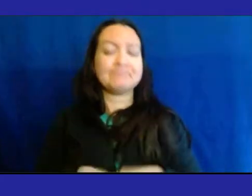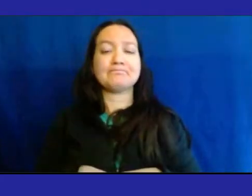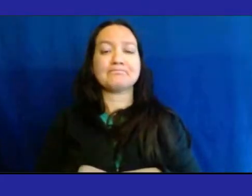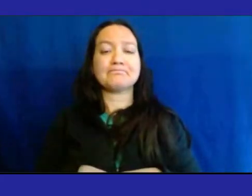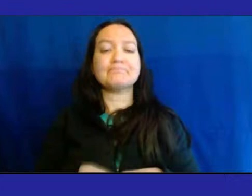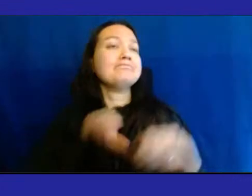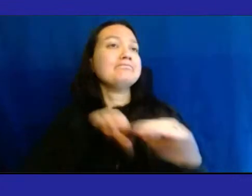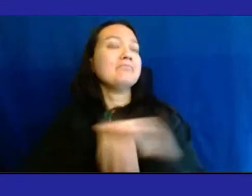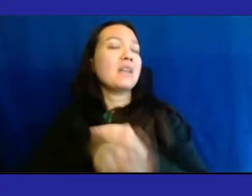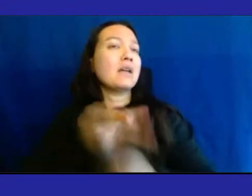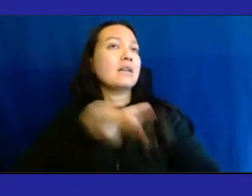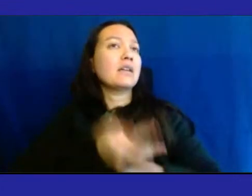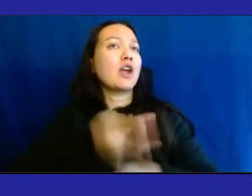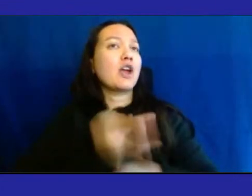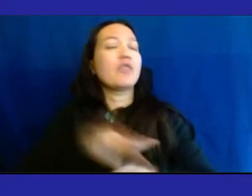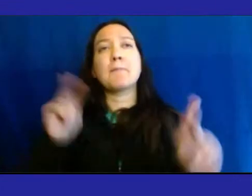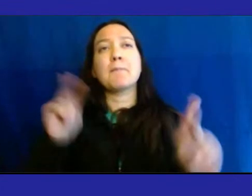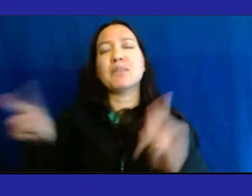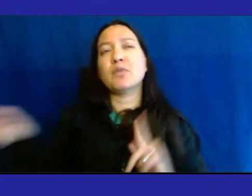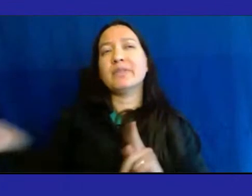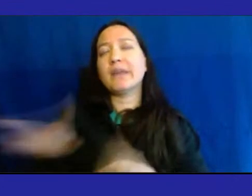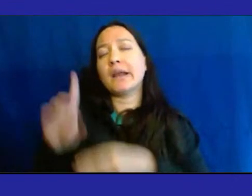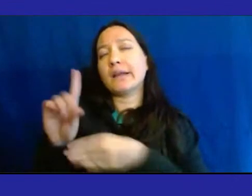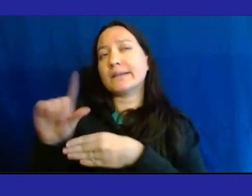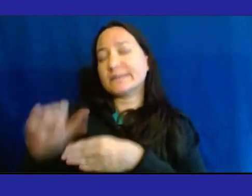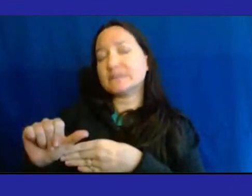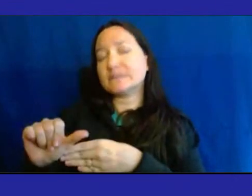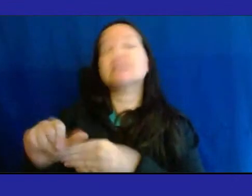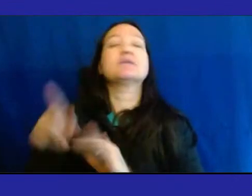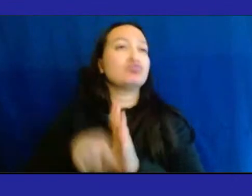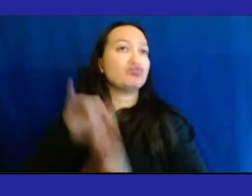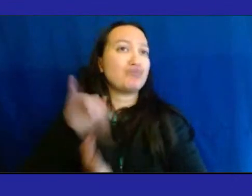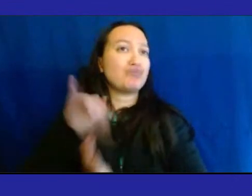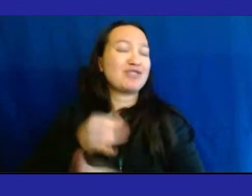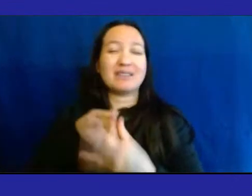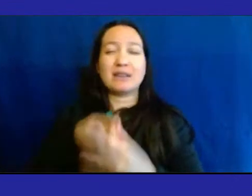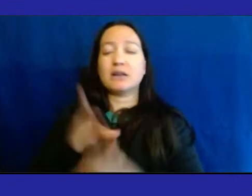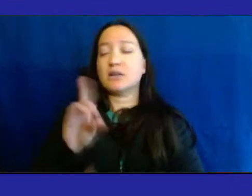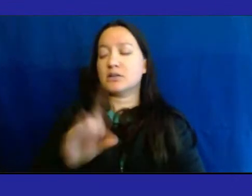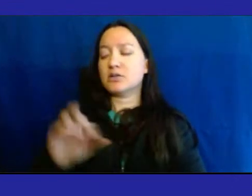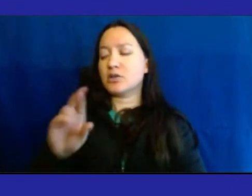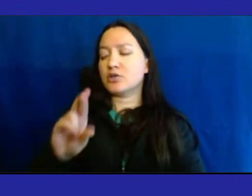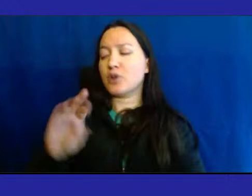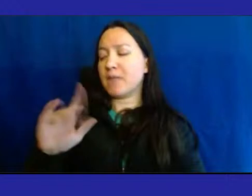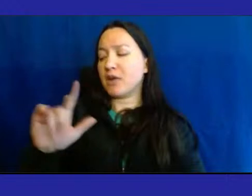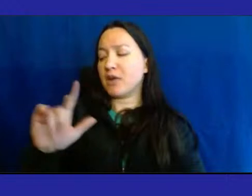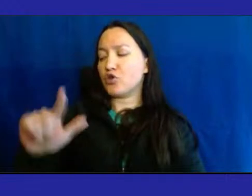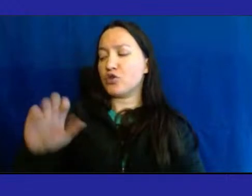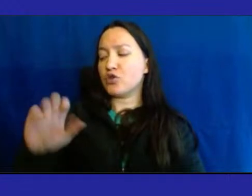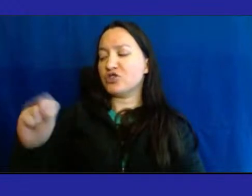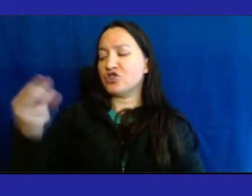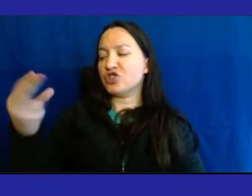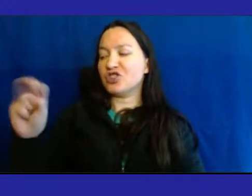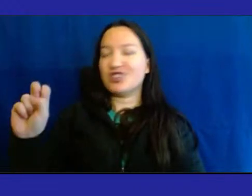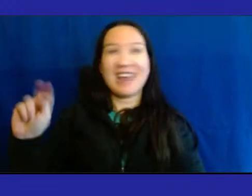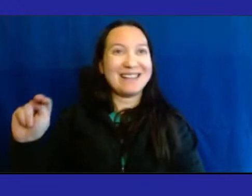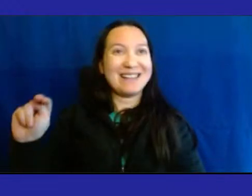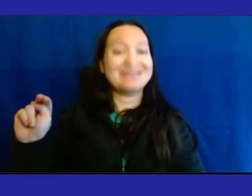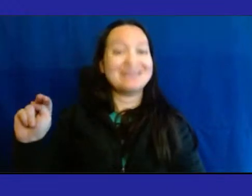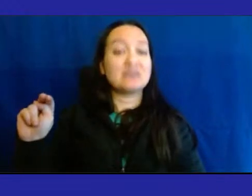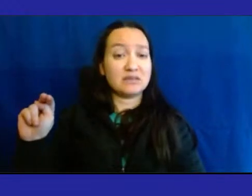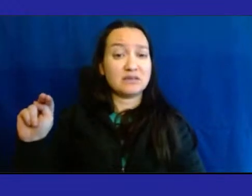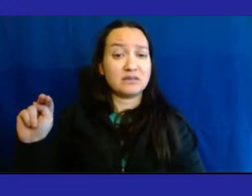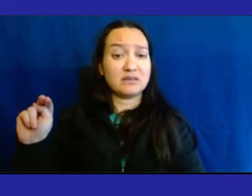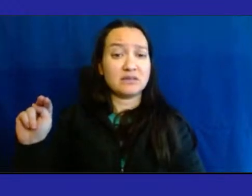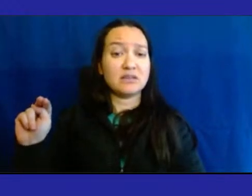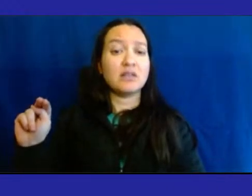to care for persons with disabilities. This is a project led by Dr. Michael Shen. And the background is that evidence suggests